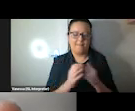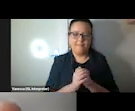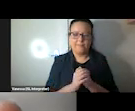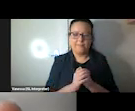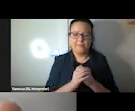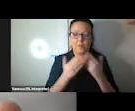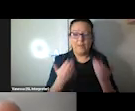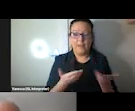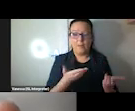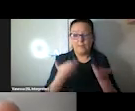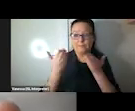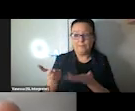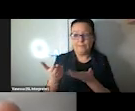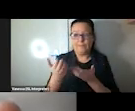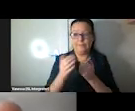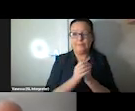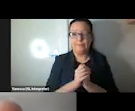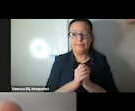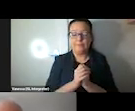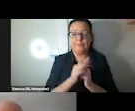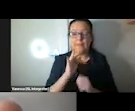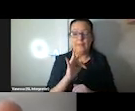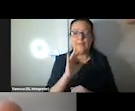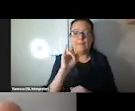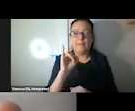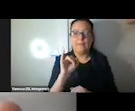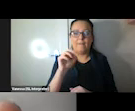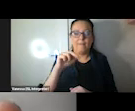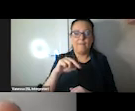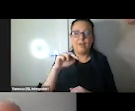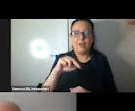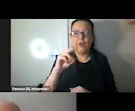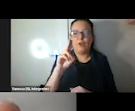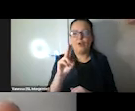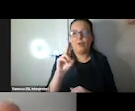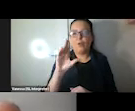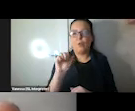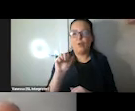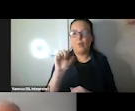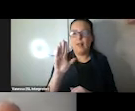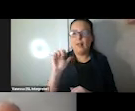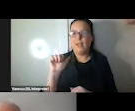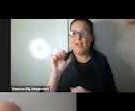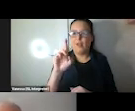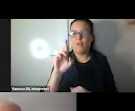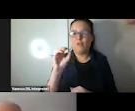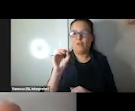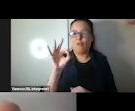next Fionnuala Rogerson, who is a Fellow of the Royal Institute of Architects in Ireland,